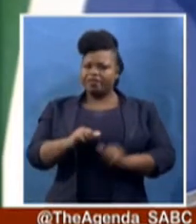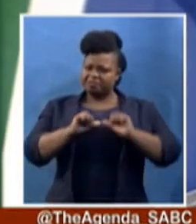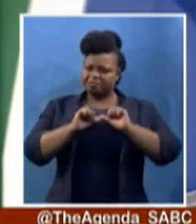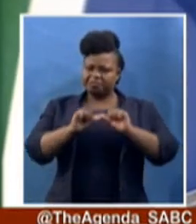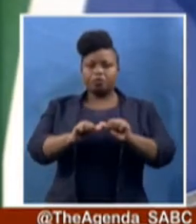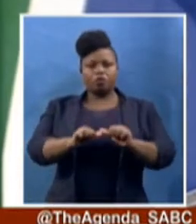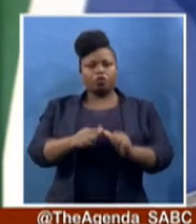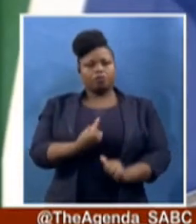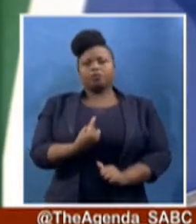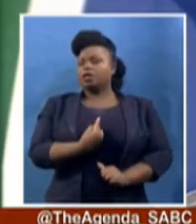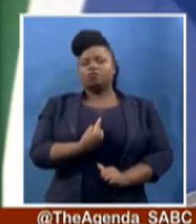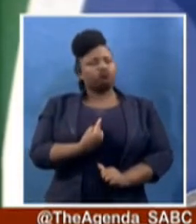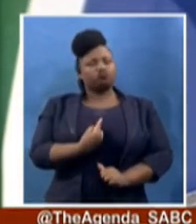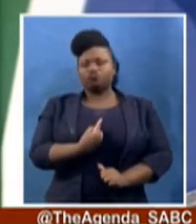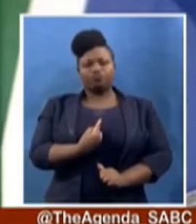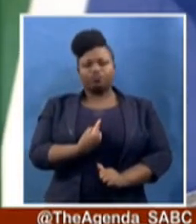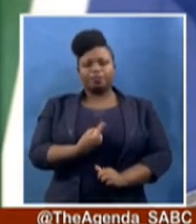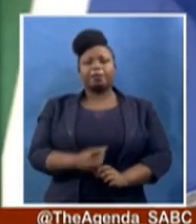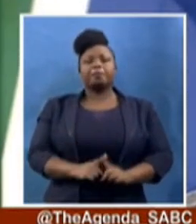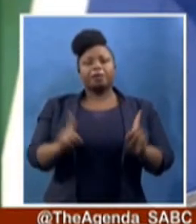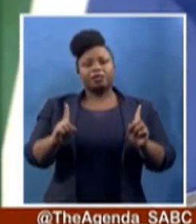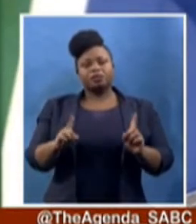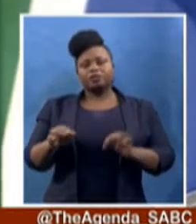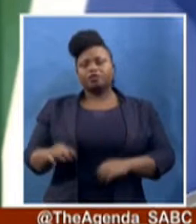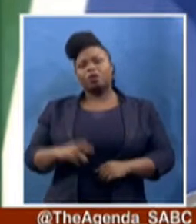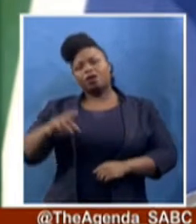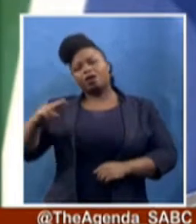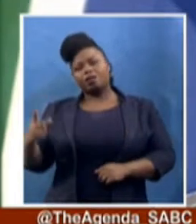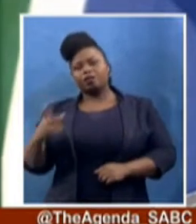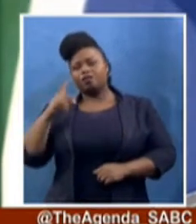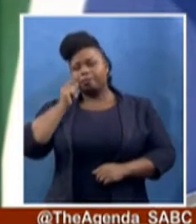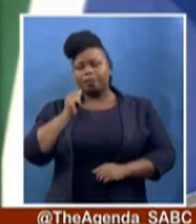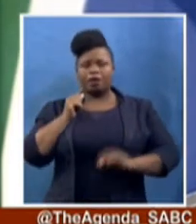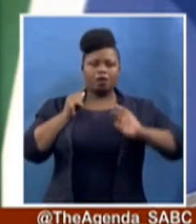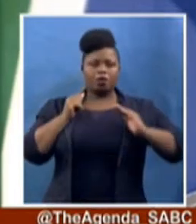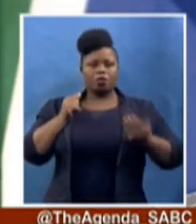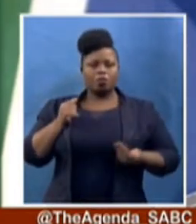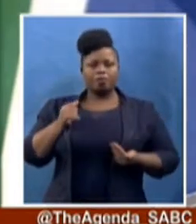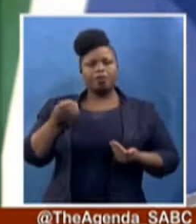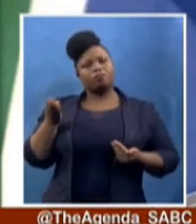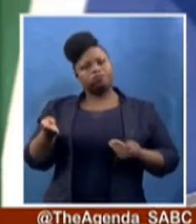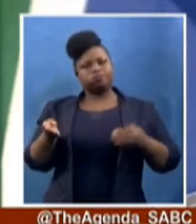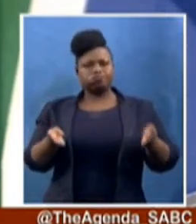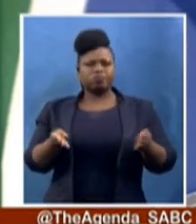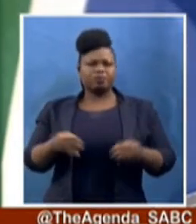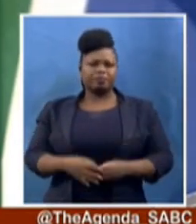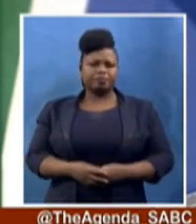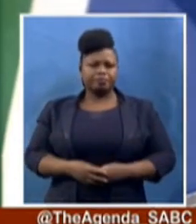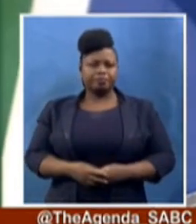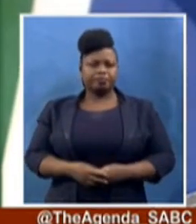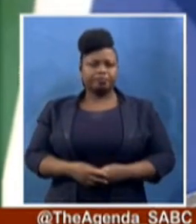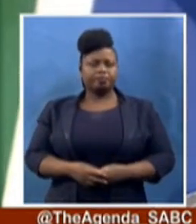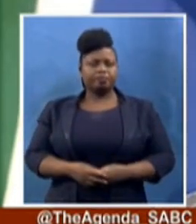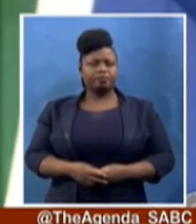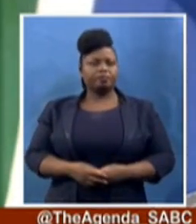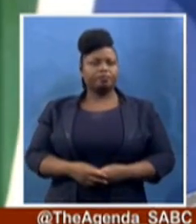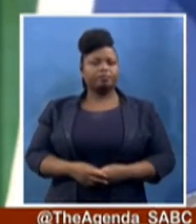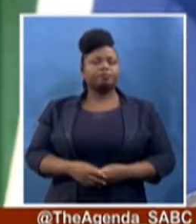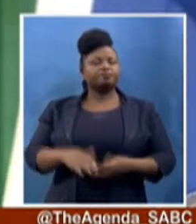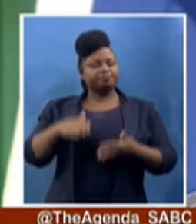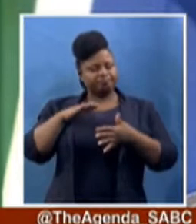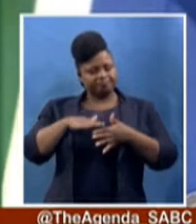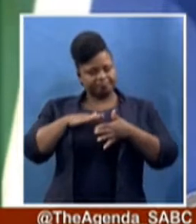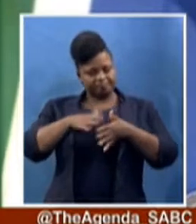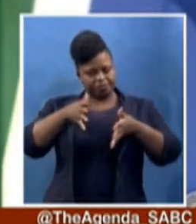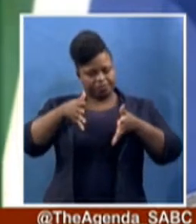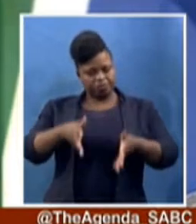their fellow men and women. And it is for this reason that we say, Mbokodo, we